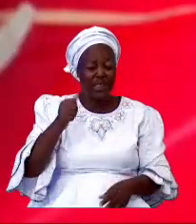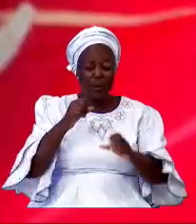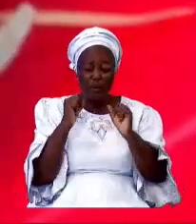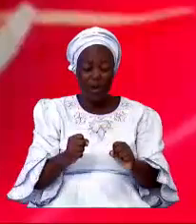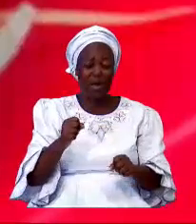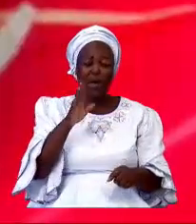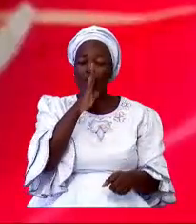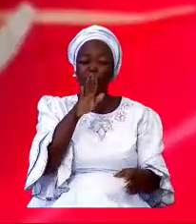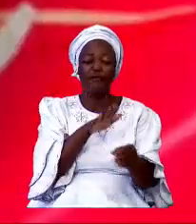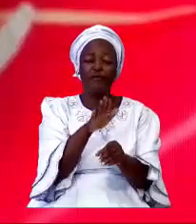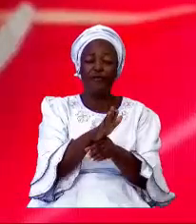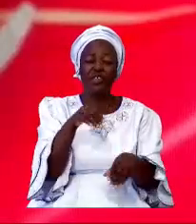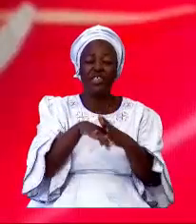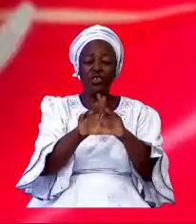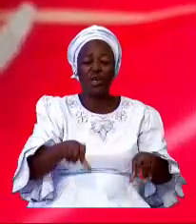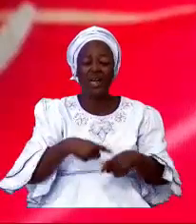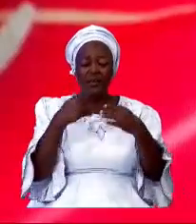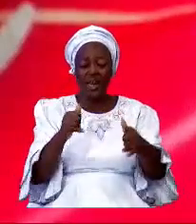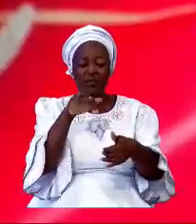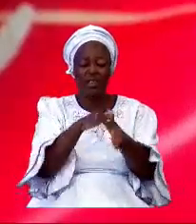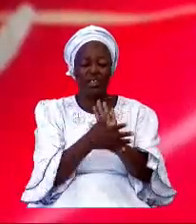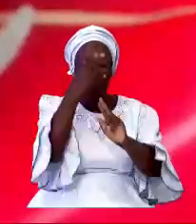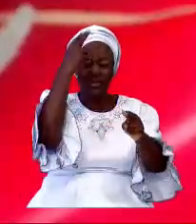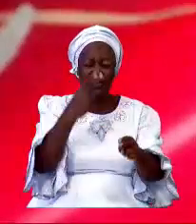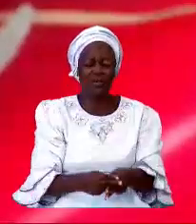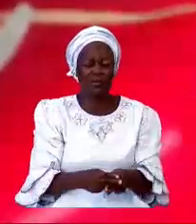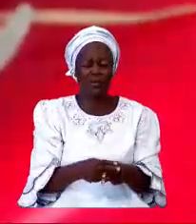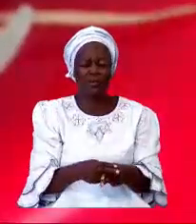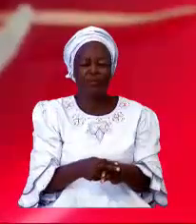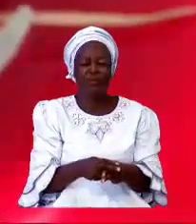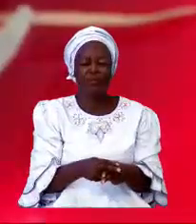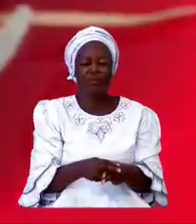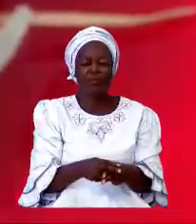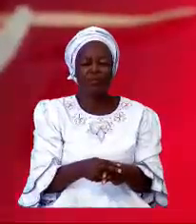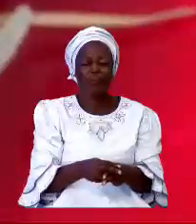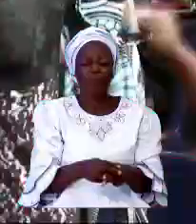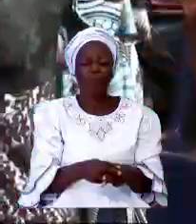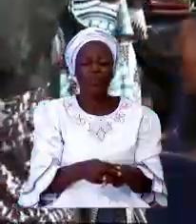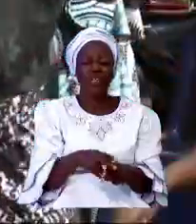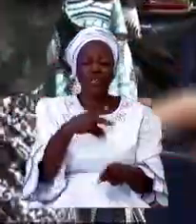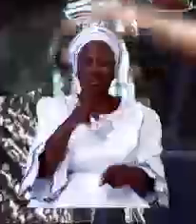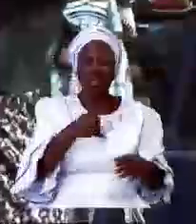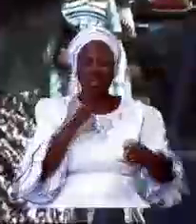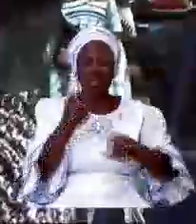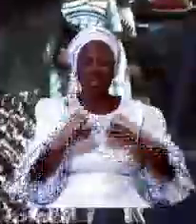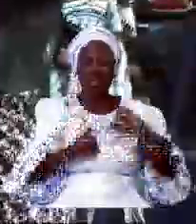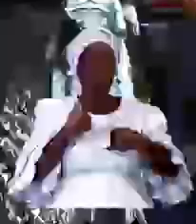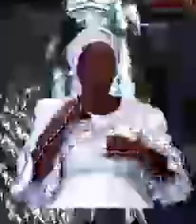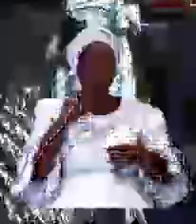better power be fulfilled in your life in Jesus' name.